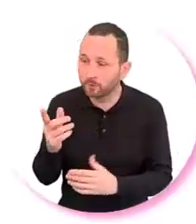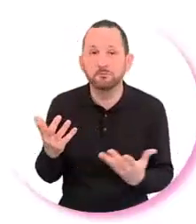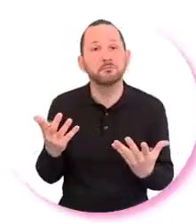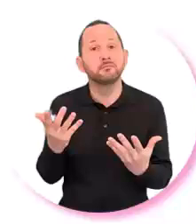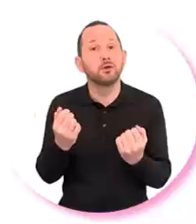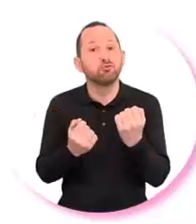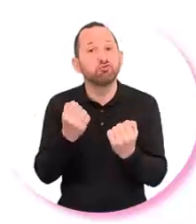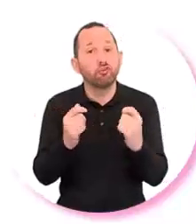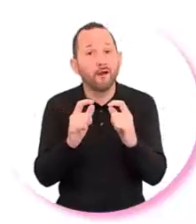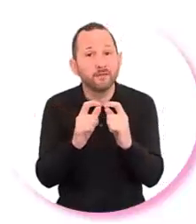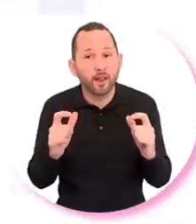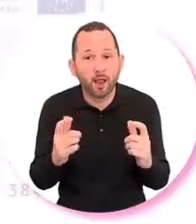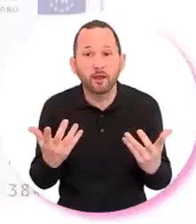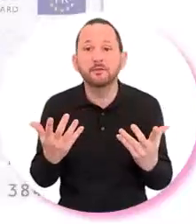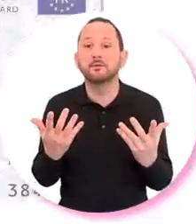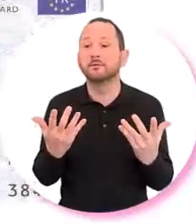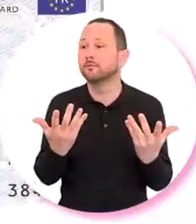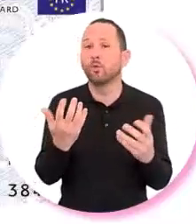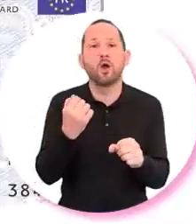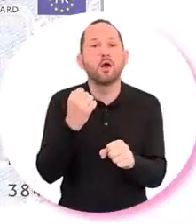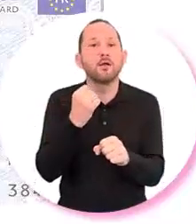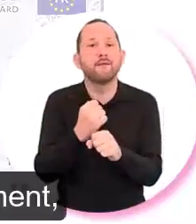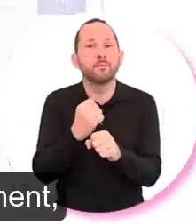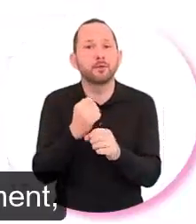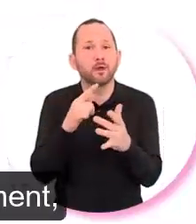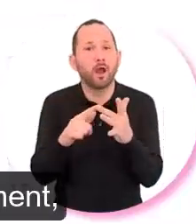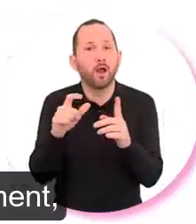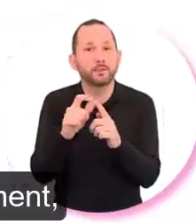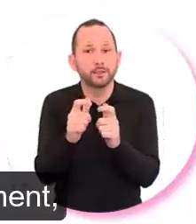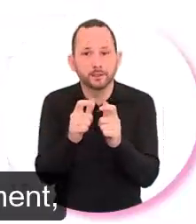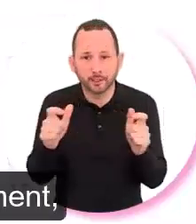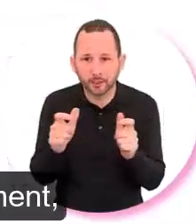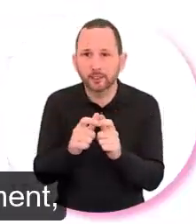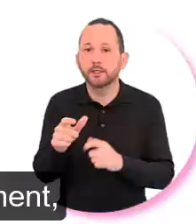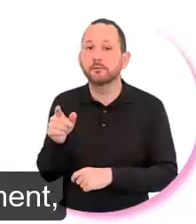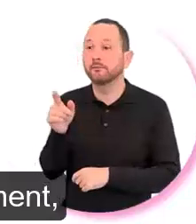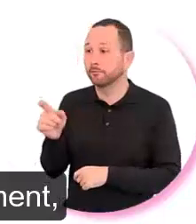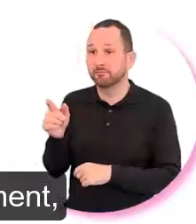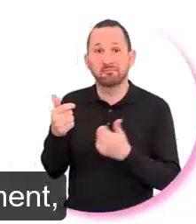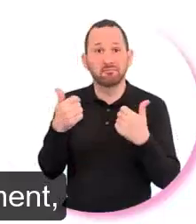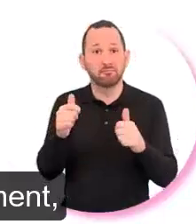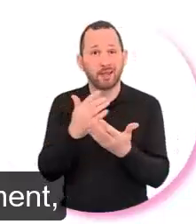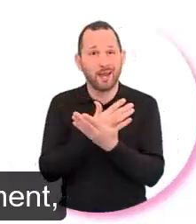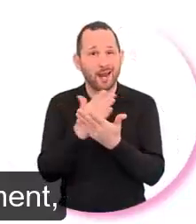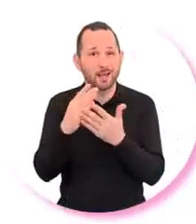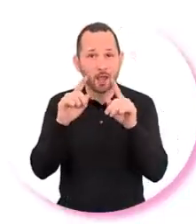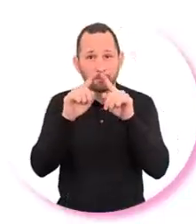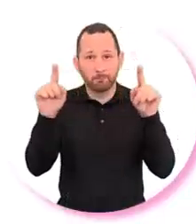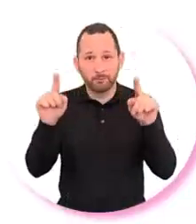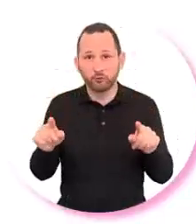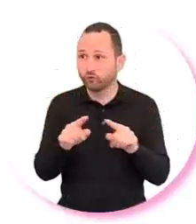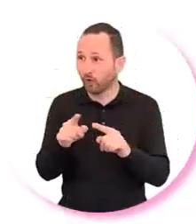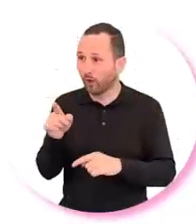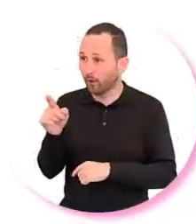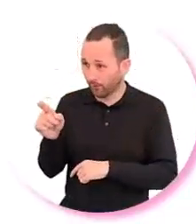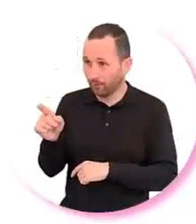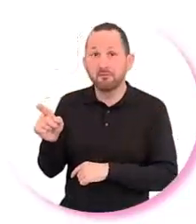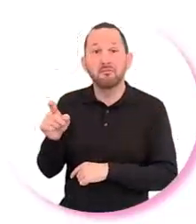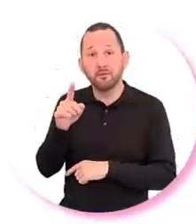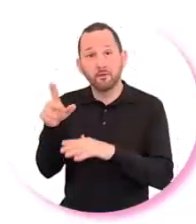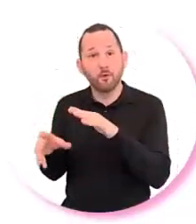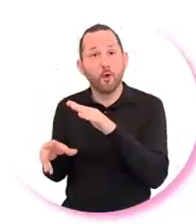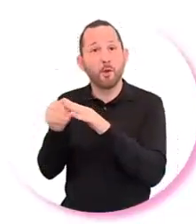driving licence, or any other government-issued identity card. You will need to upload an image of your identity document, which can